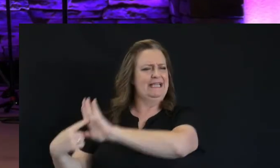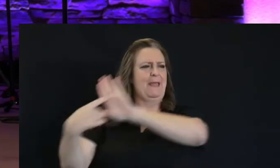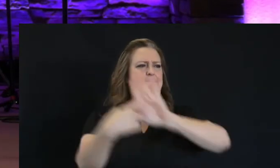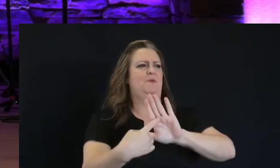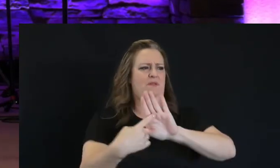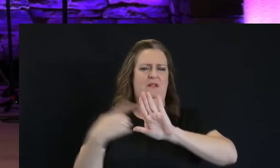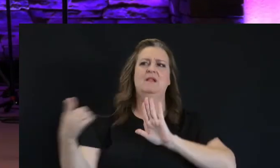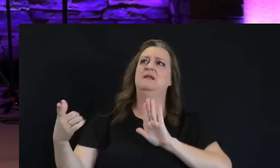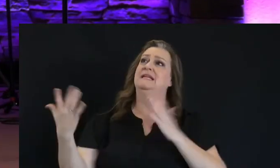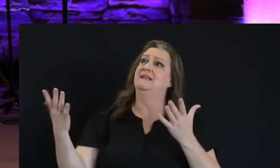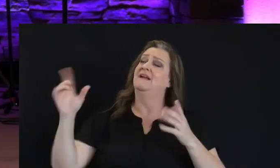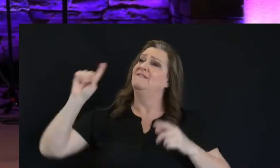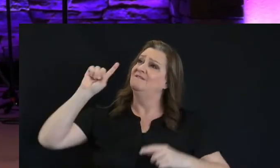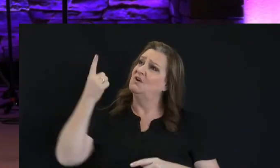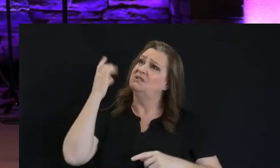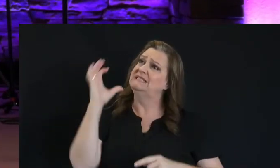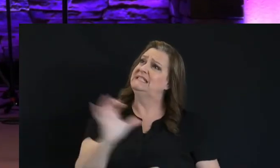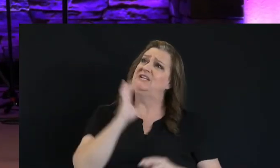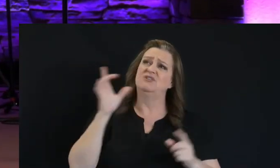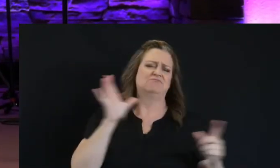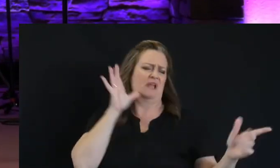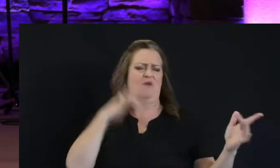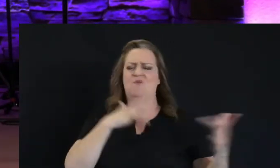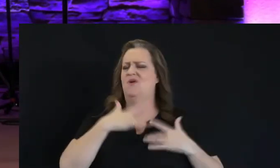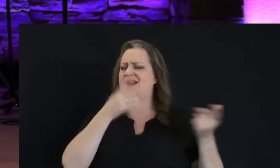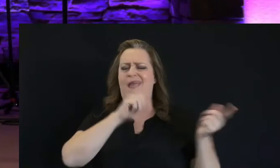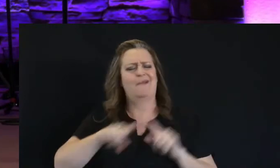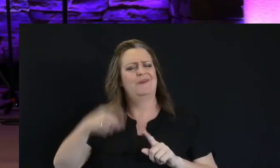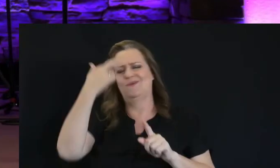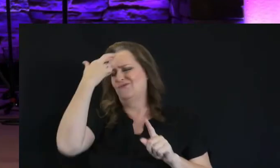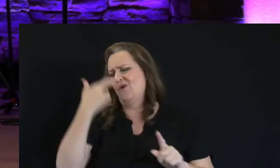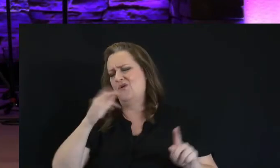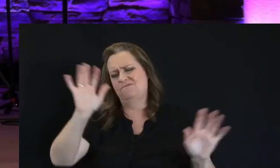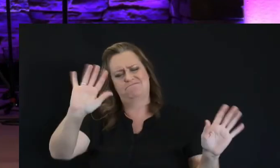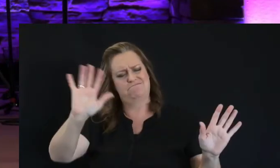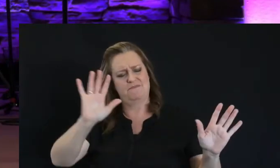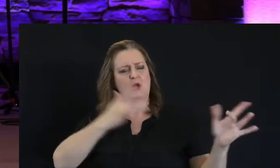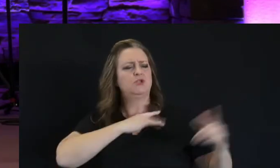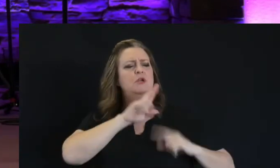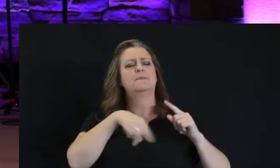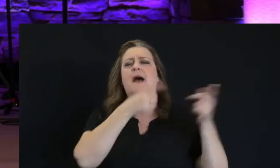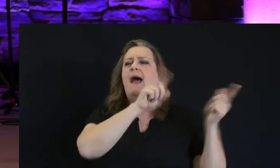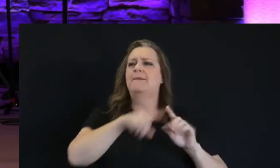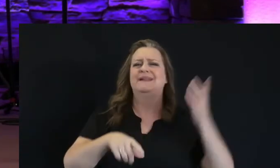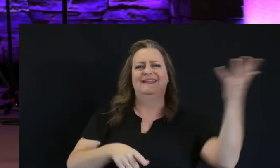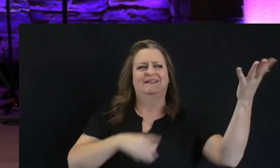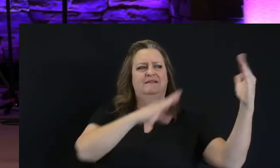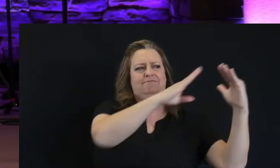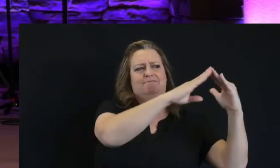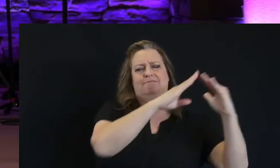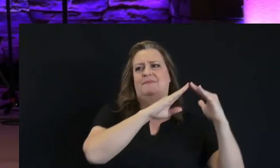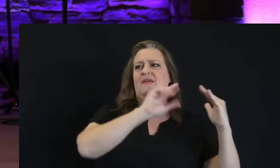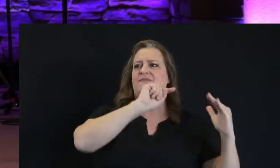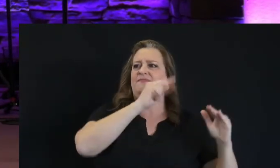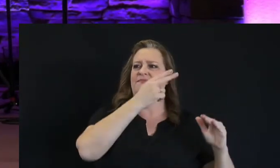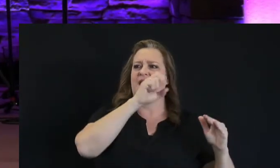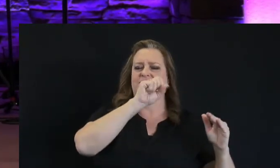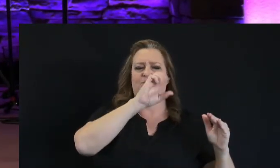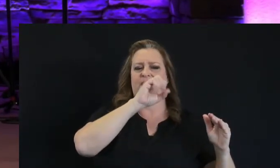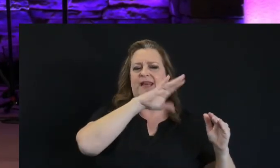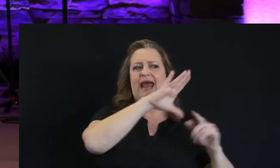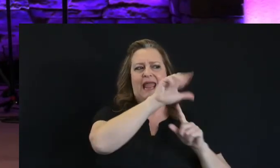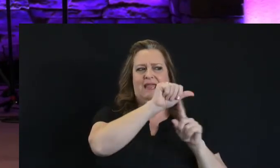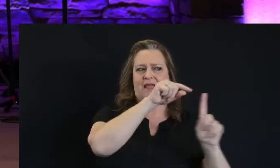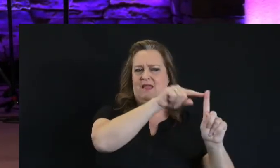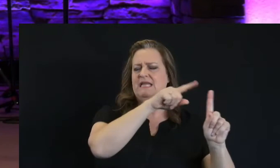century, not worried about what's happening in Rome, but concerned about what's happening in Thessalonica to a small group of people that had received you. He